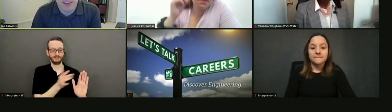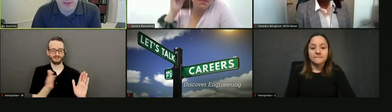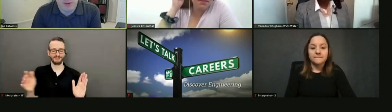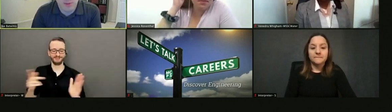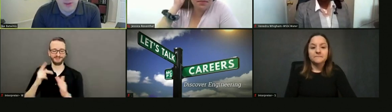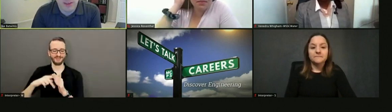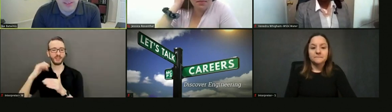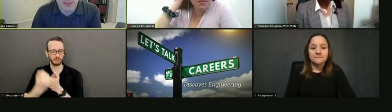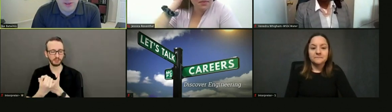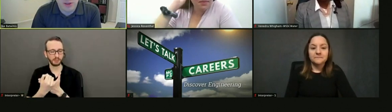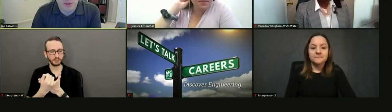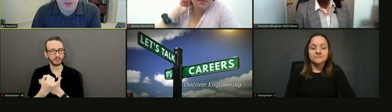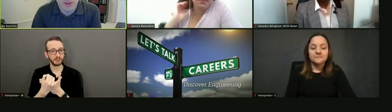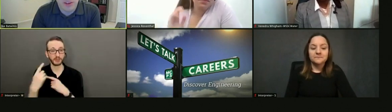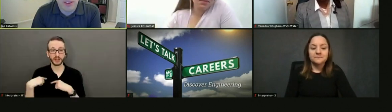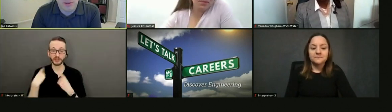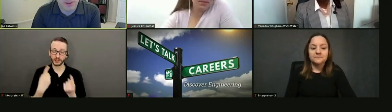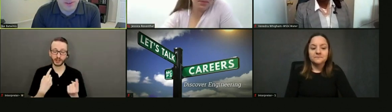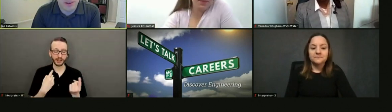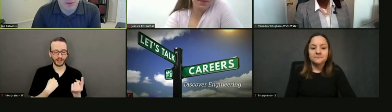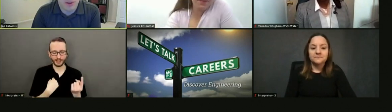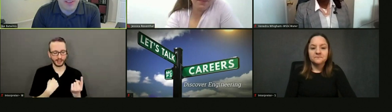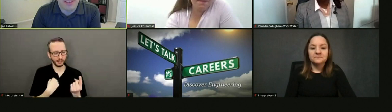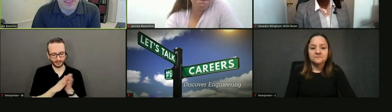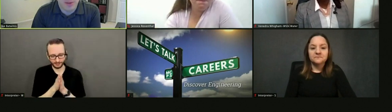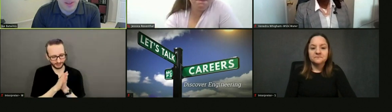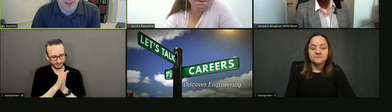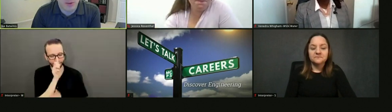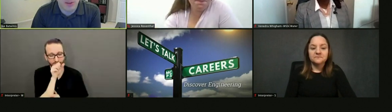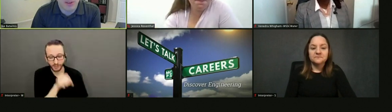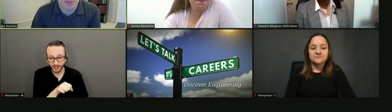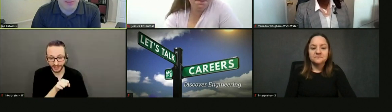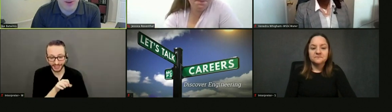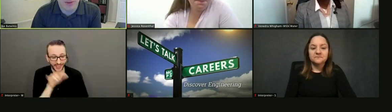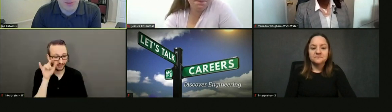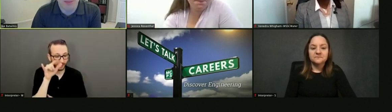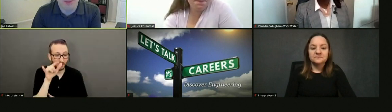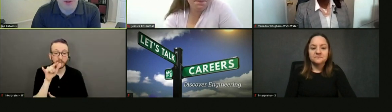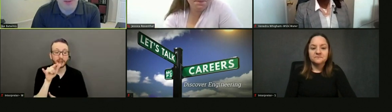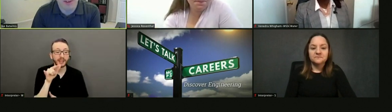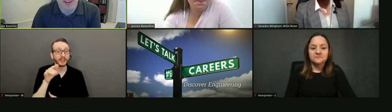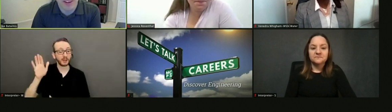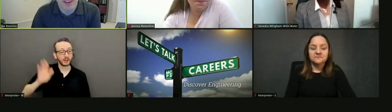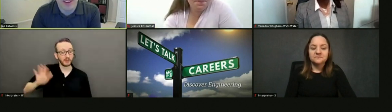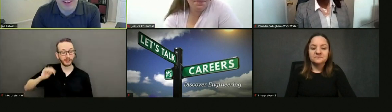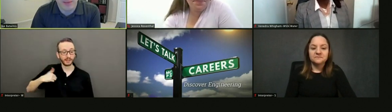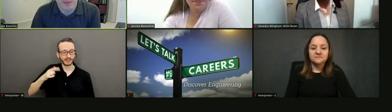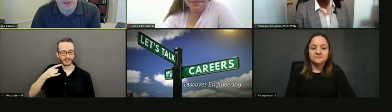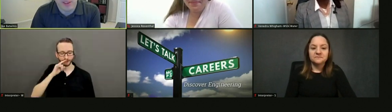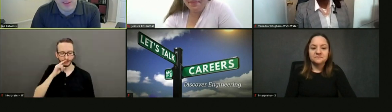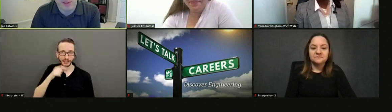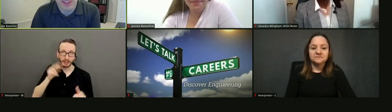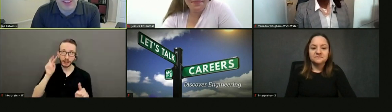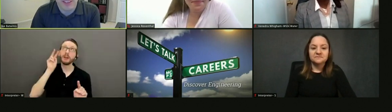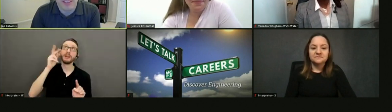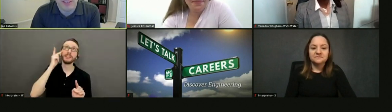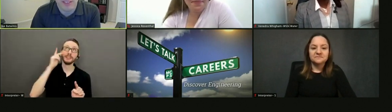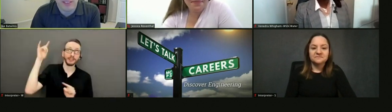project. I've always been a huge airplane nerd. I've always loved airplanes. I'm the kid who always looked up when an airplane flew over. And